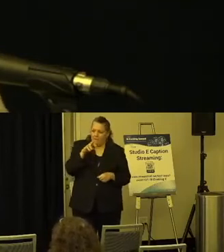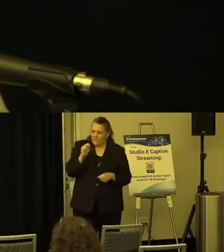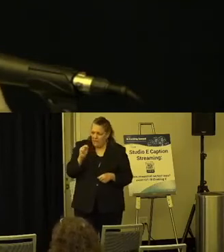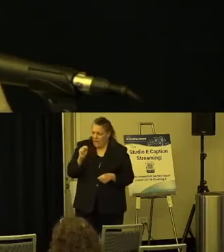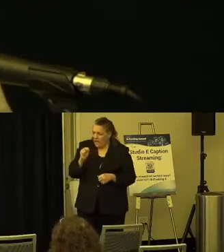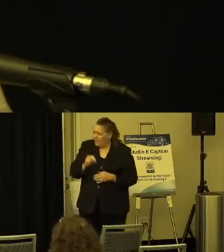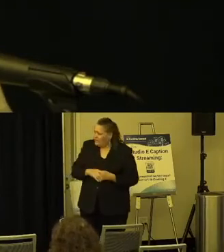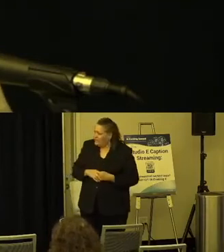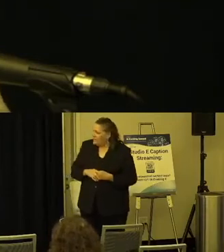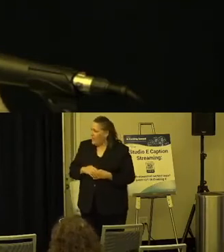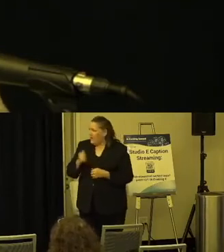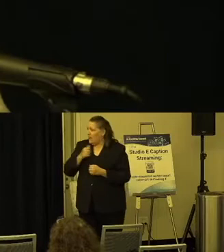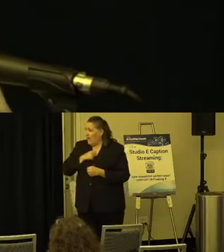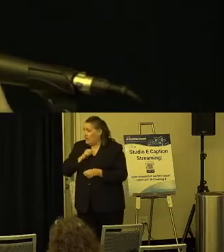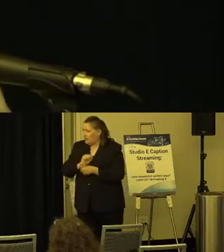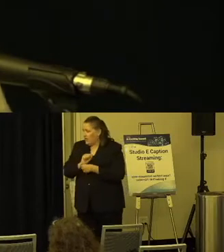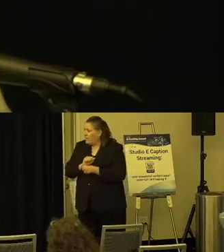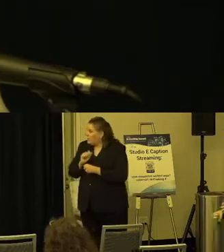I absolutely love.